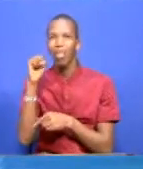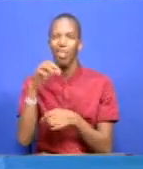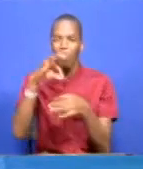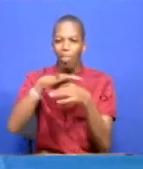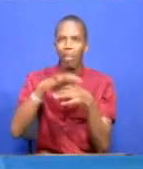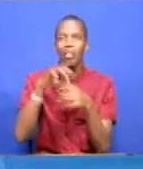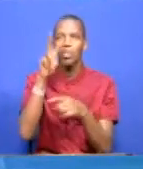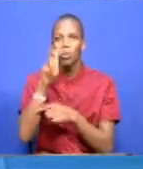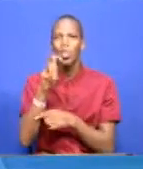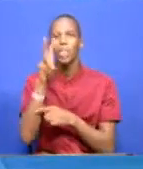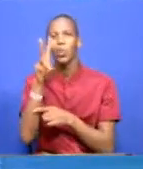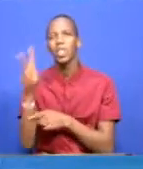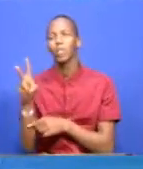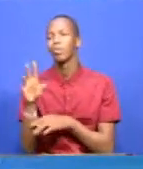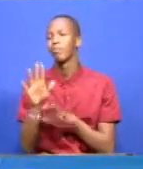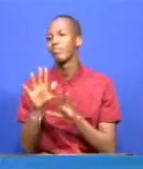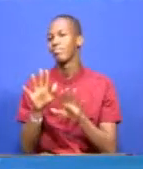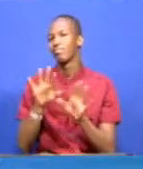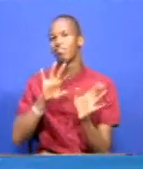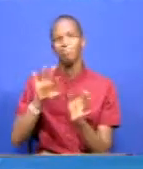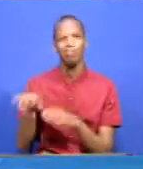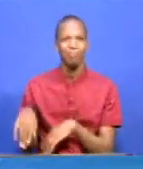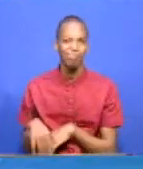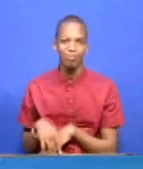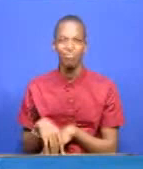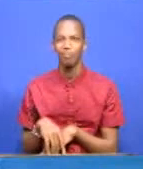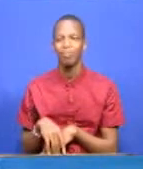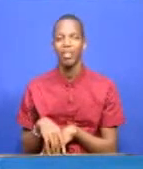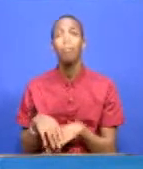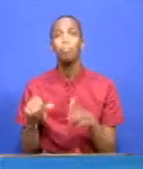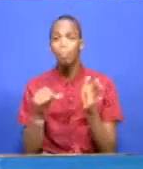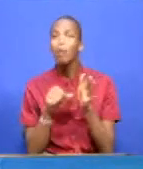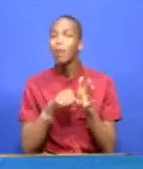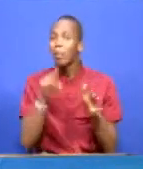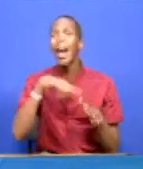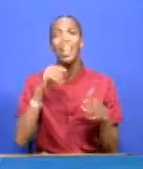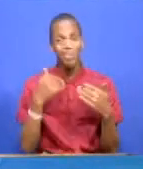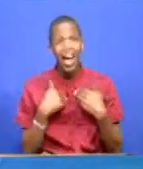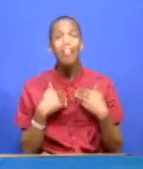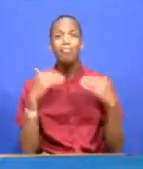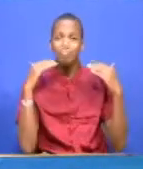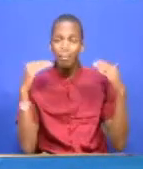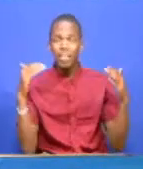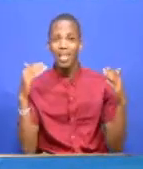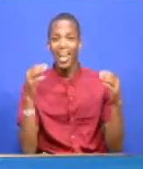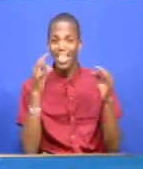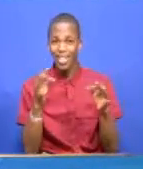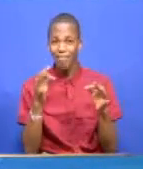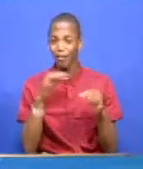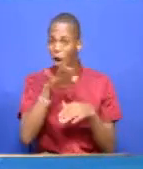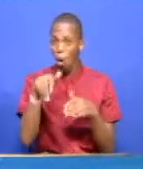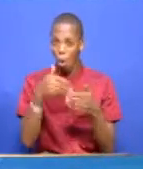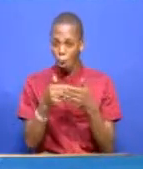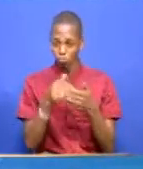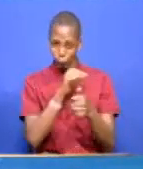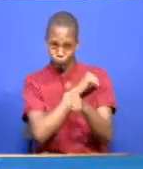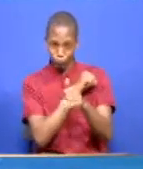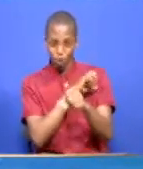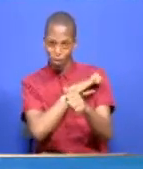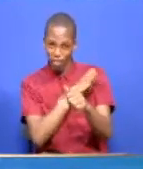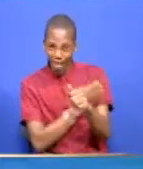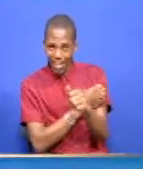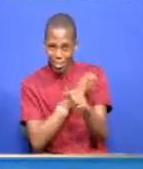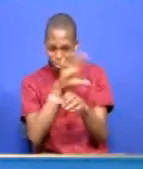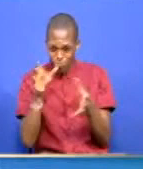elections. We have a big problem in front of us, and if we don't put all our energies in eradicating